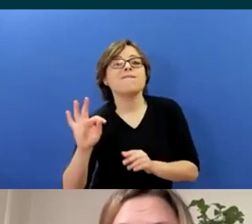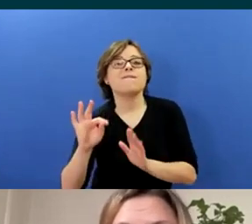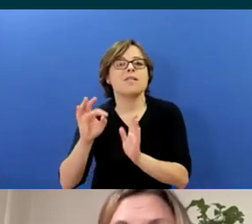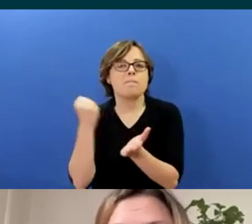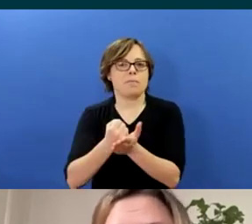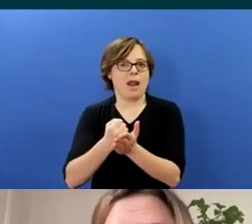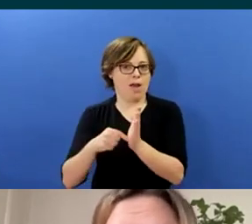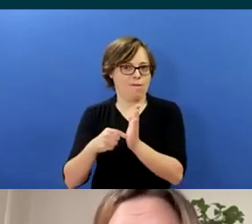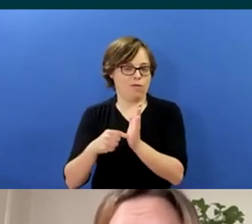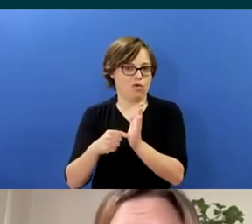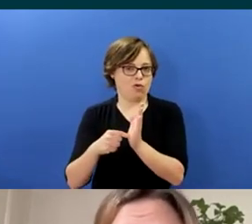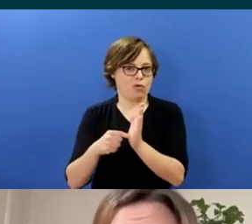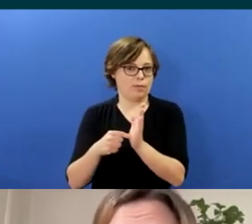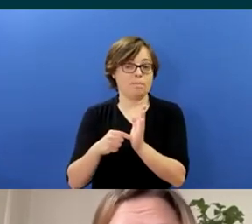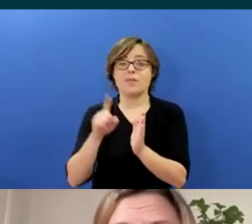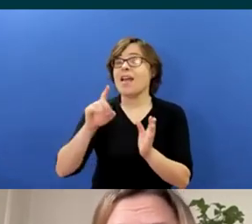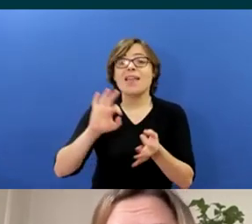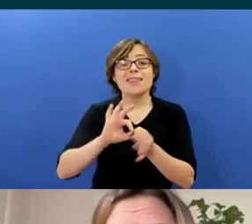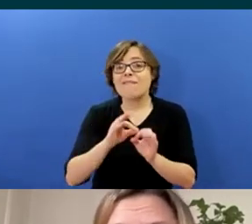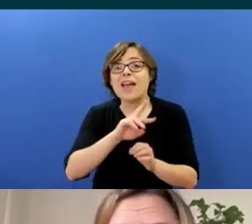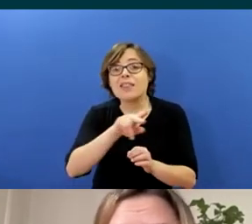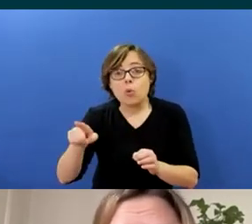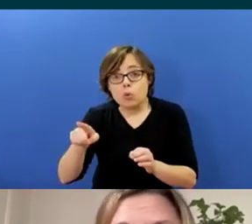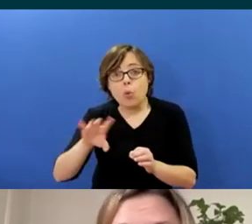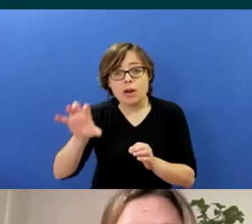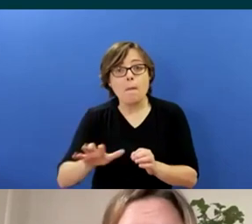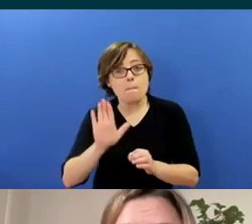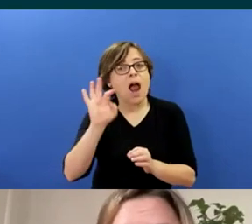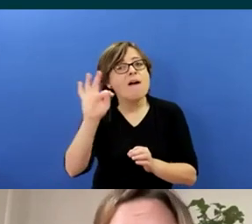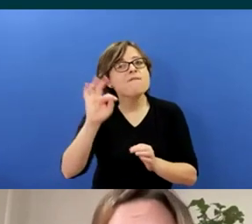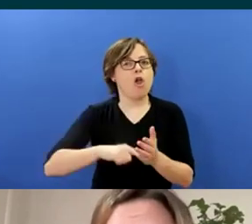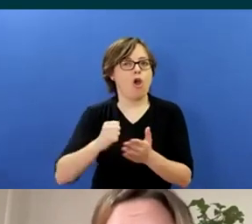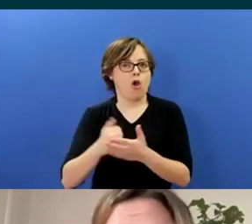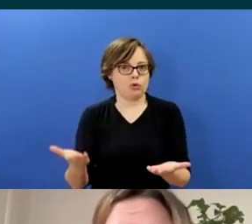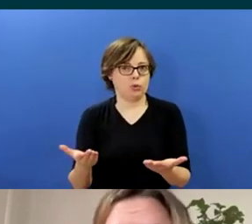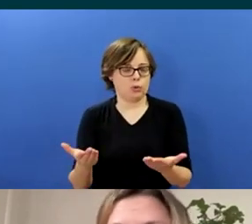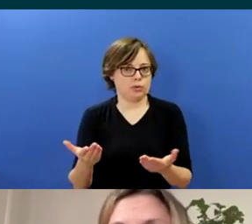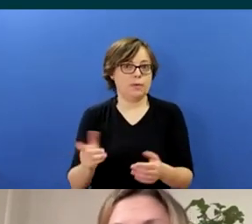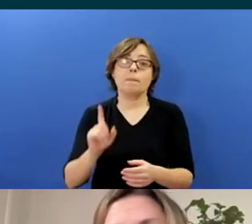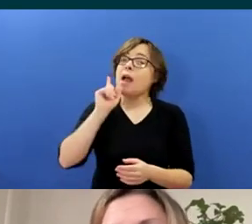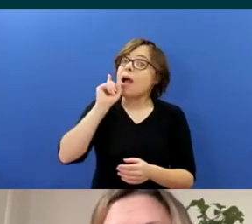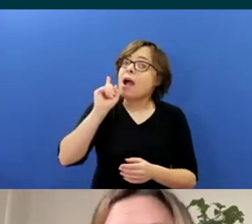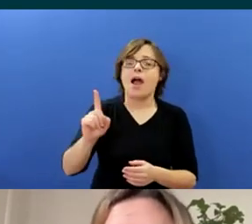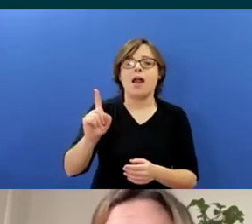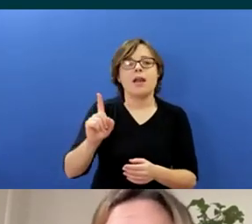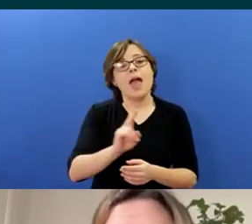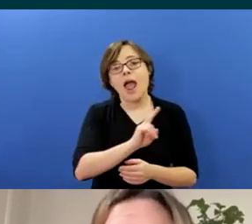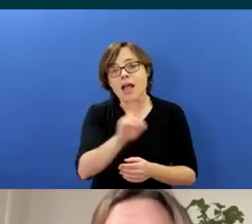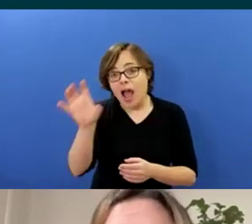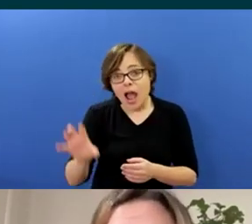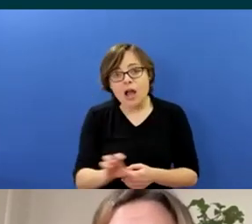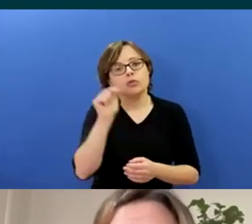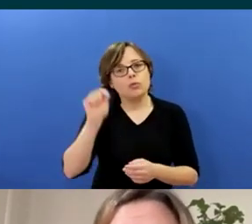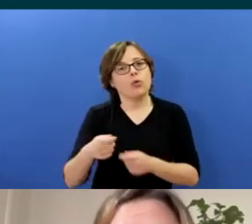have their own constitution, but all have a voice in national decisions. This